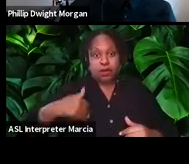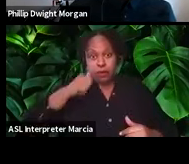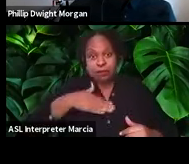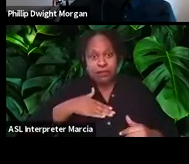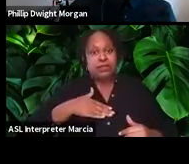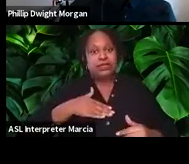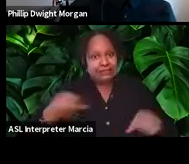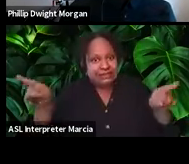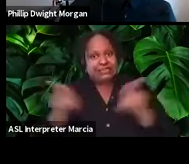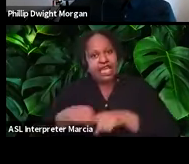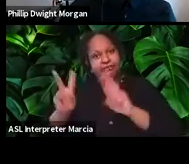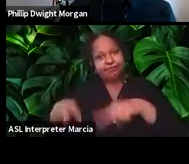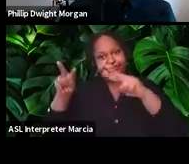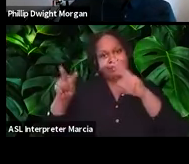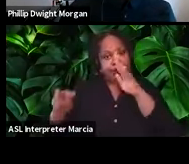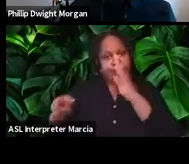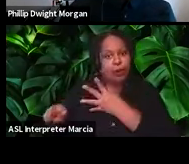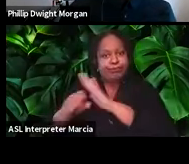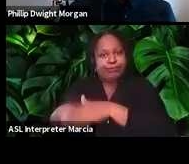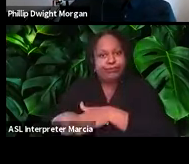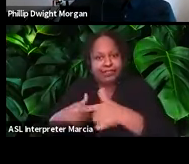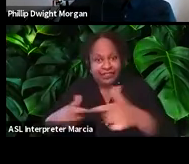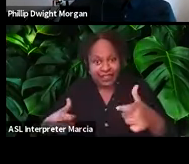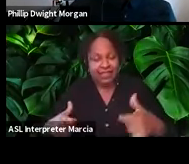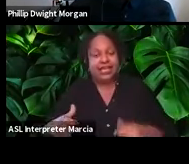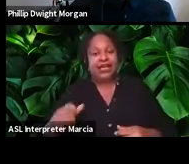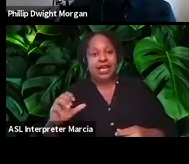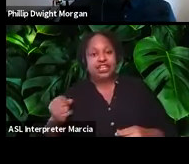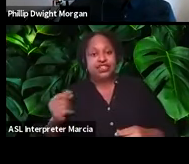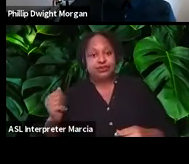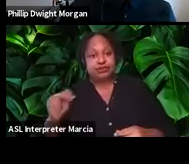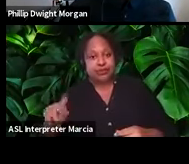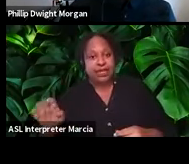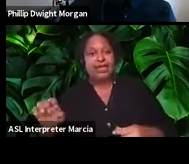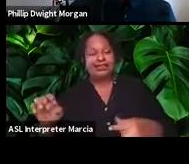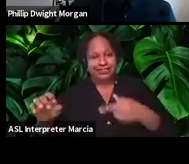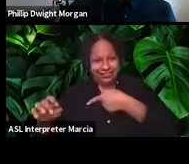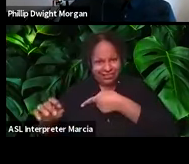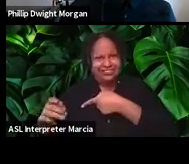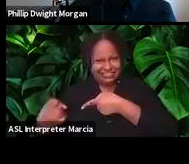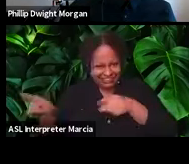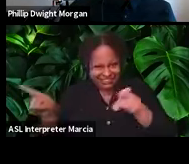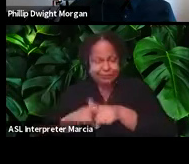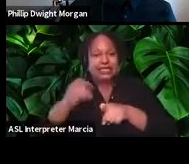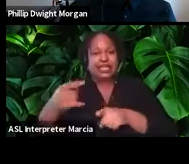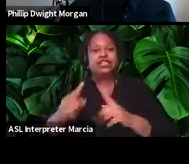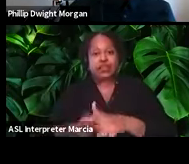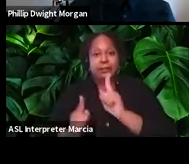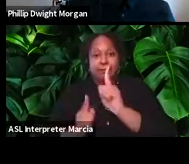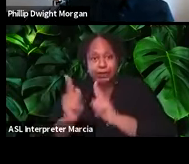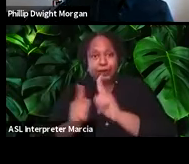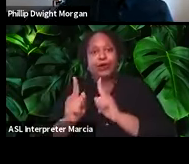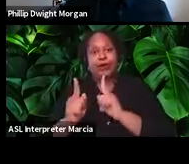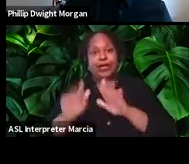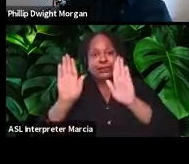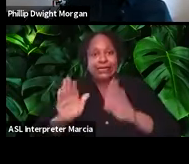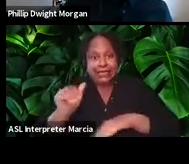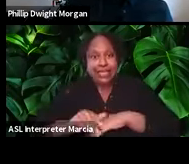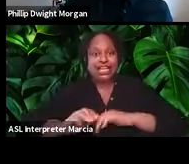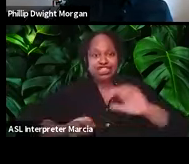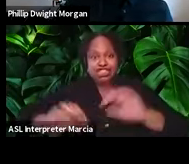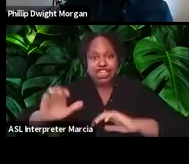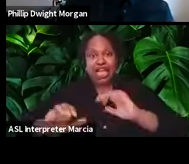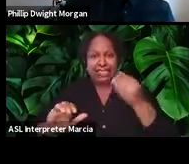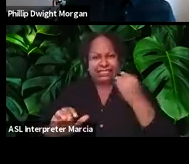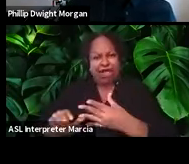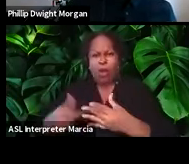Hill, and you start to like mentor, and every Sunday night we'd sit and have these conversations and we'd be on the phone crying. And I'd be saying, I'm